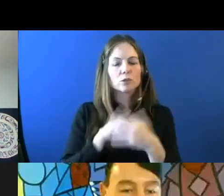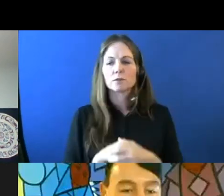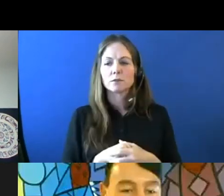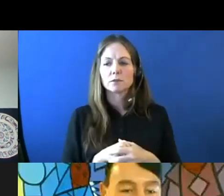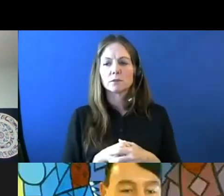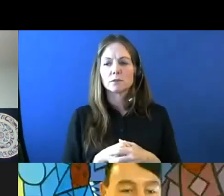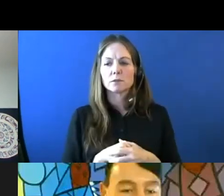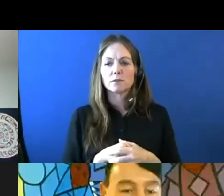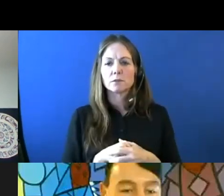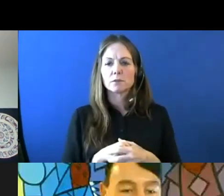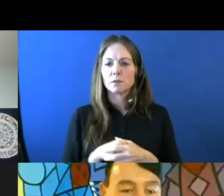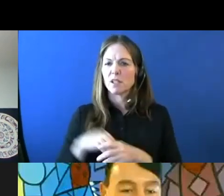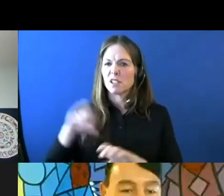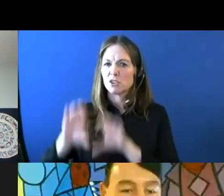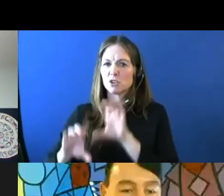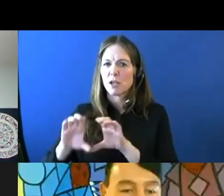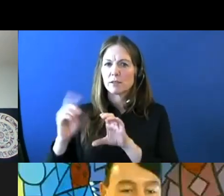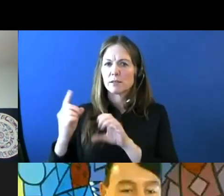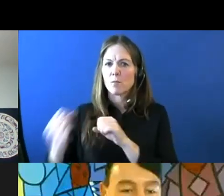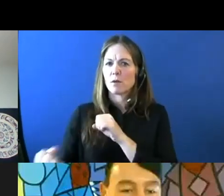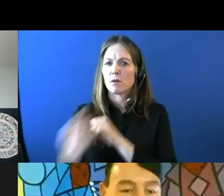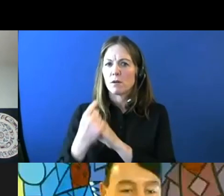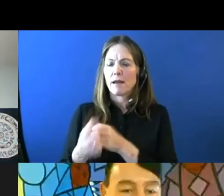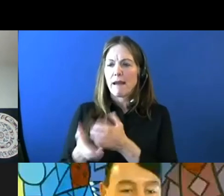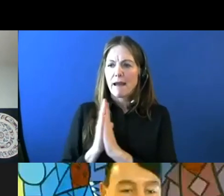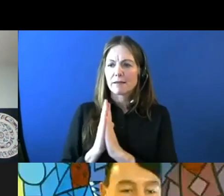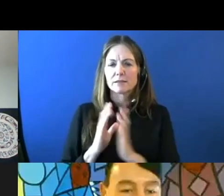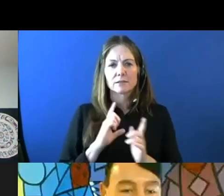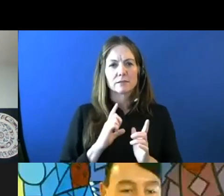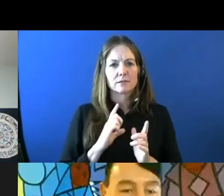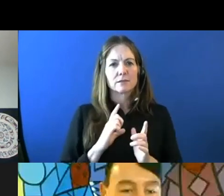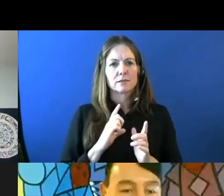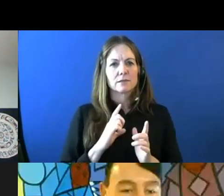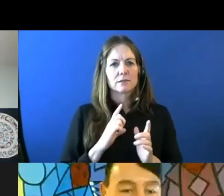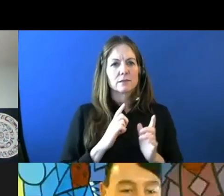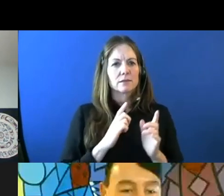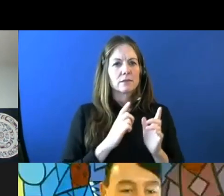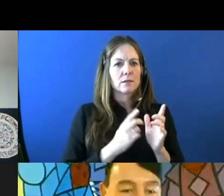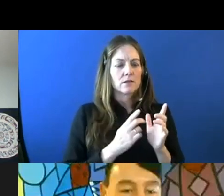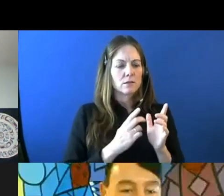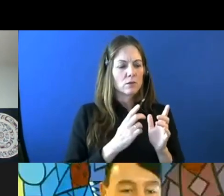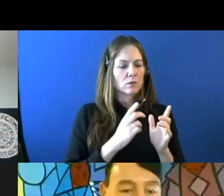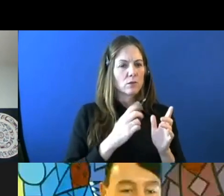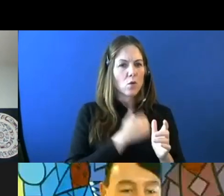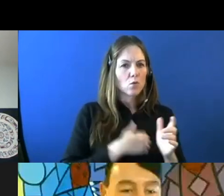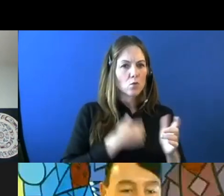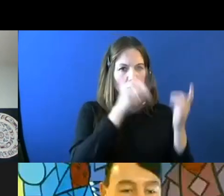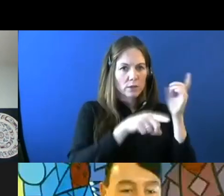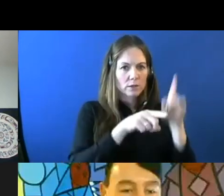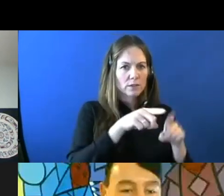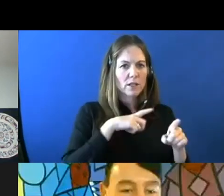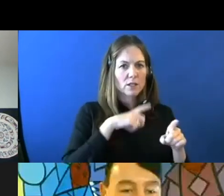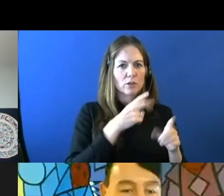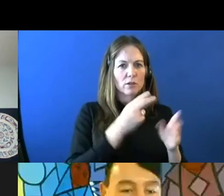Somebody asked in the chat box, how do we move from authentic reconciliation to decolonization? And they're kind of both the same,